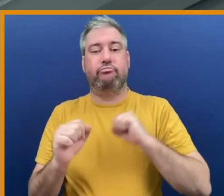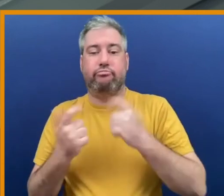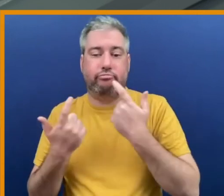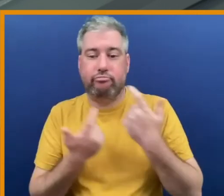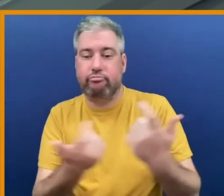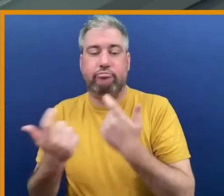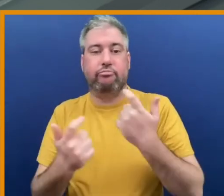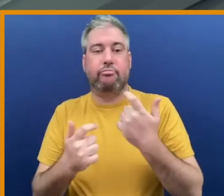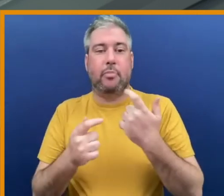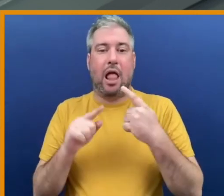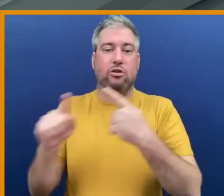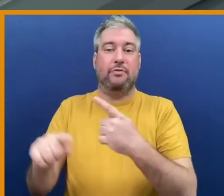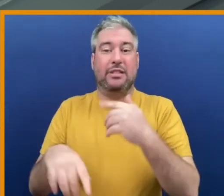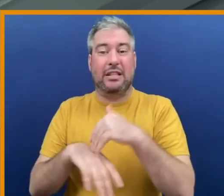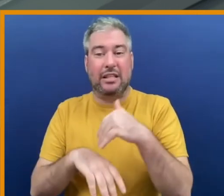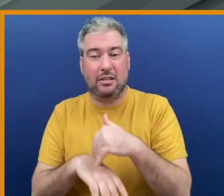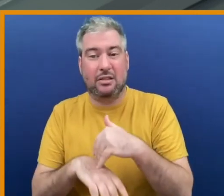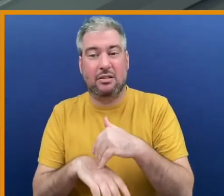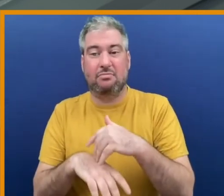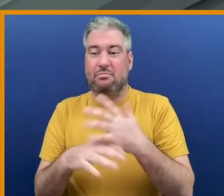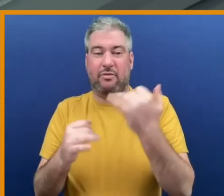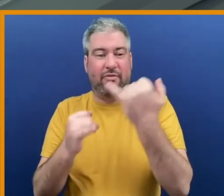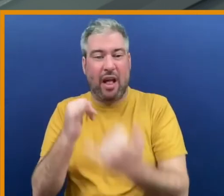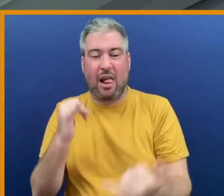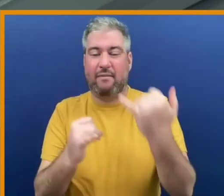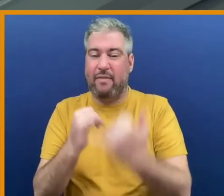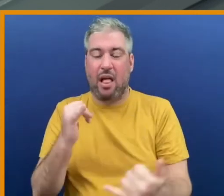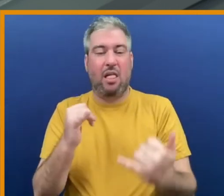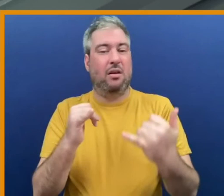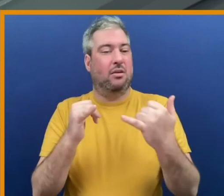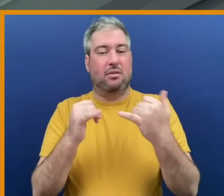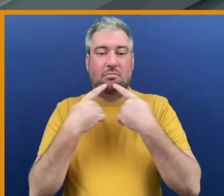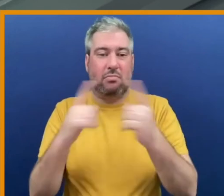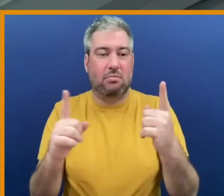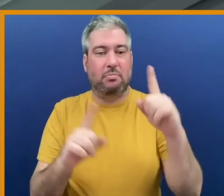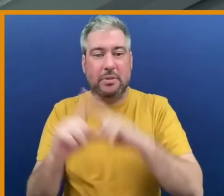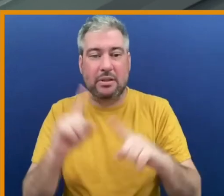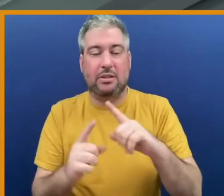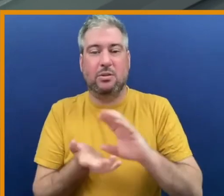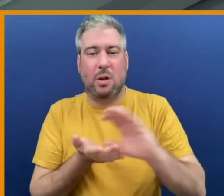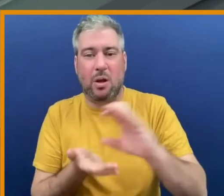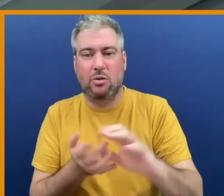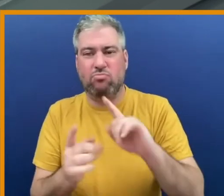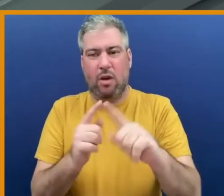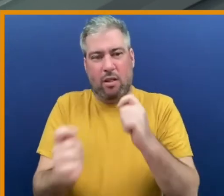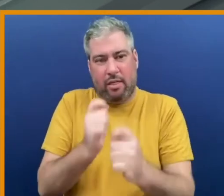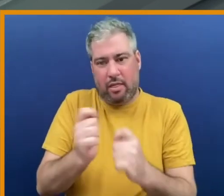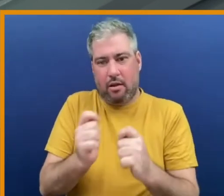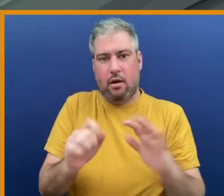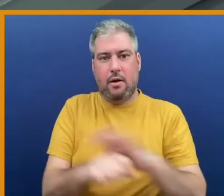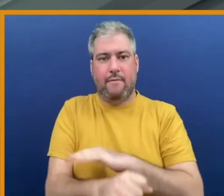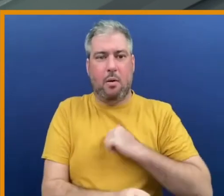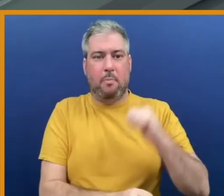their own backs, and they've awarded honours in a really indiscriminate way. So it is clear that we need an independent